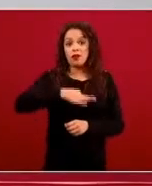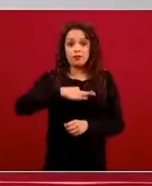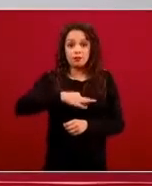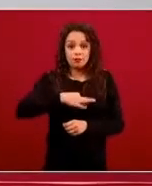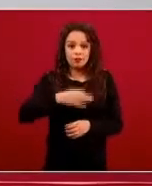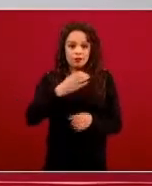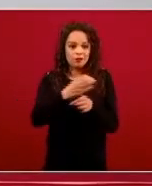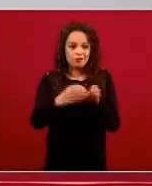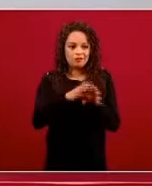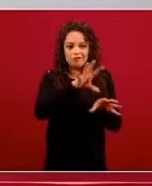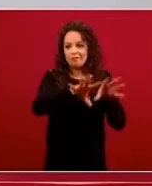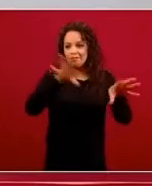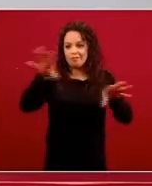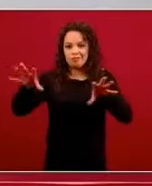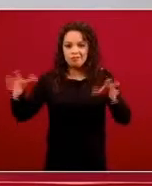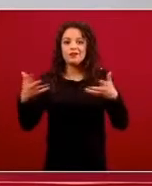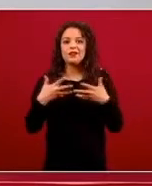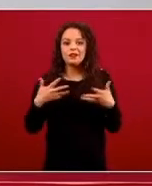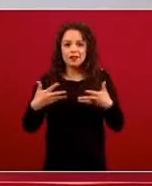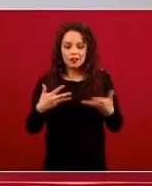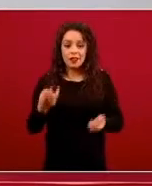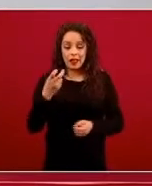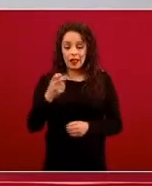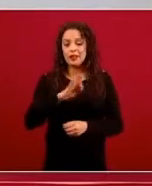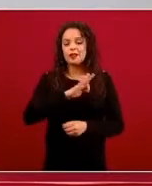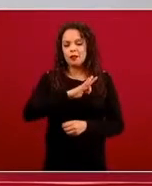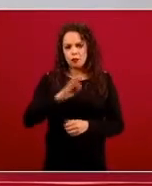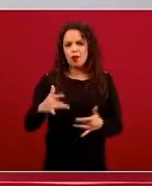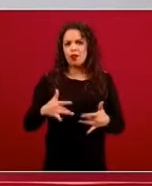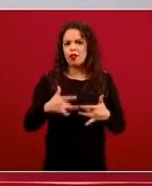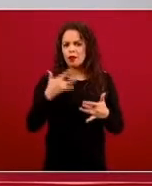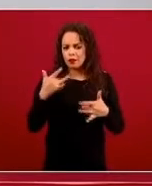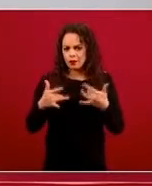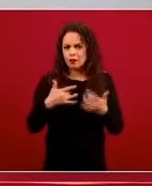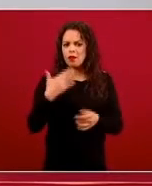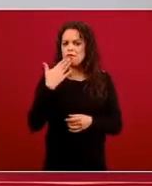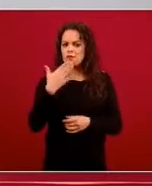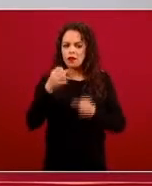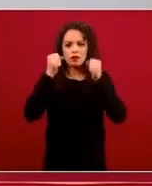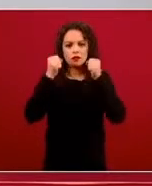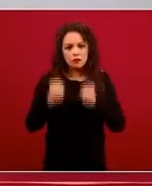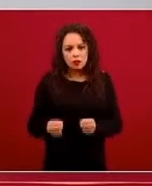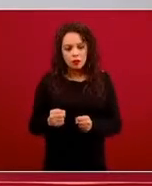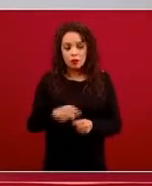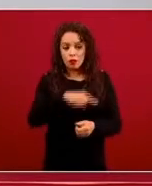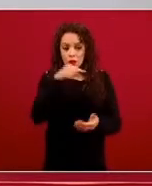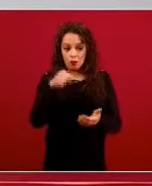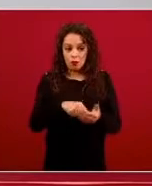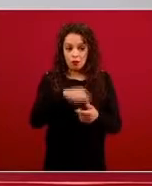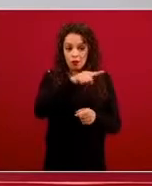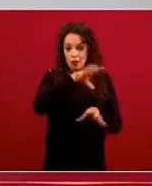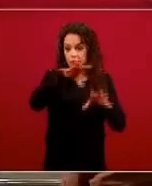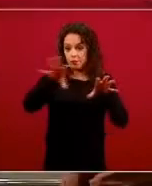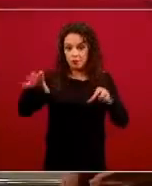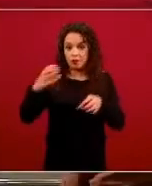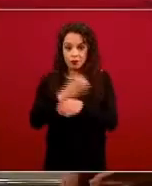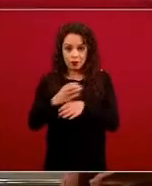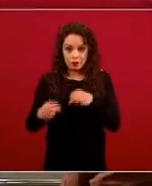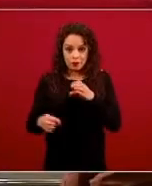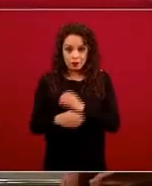disinfectant. And in this way we can guarantee that our surfaces in which